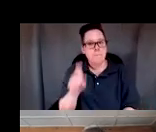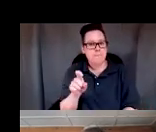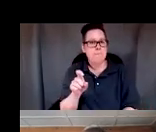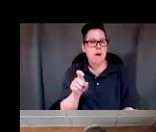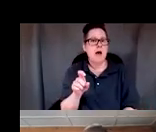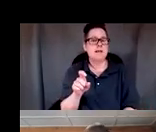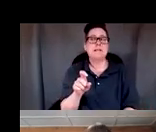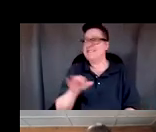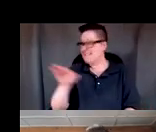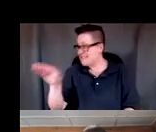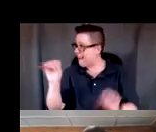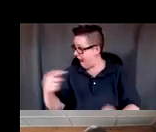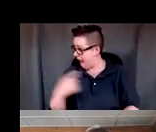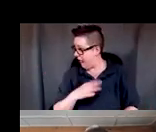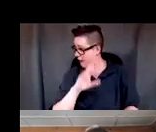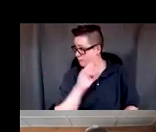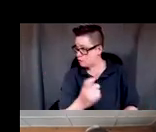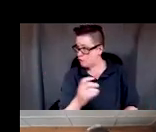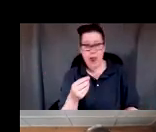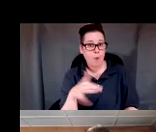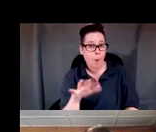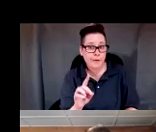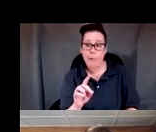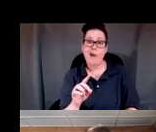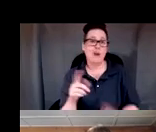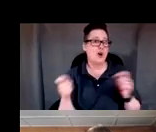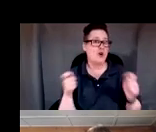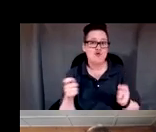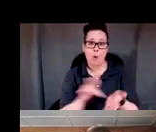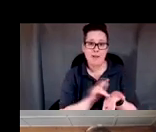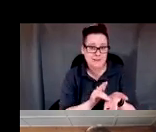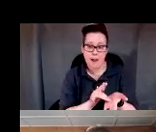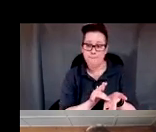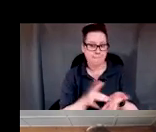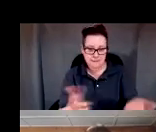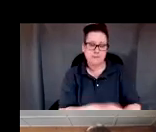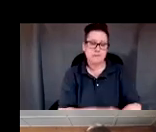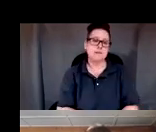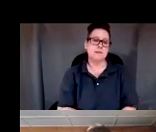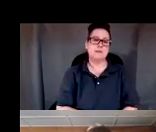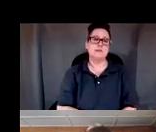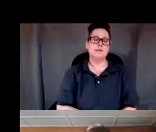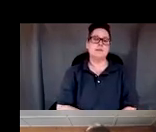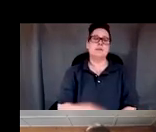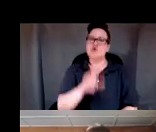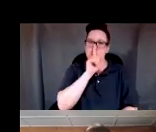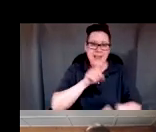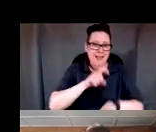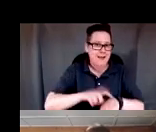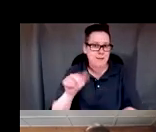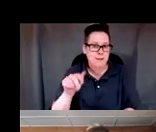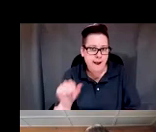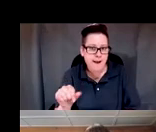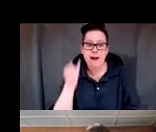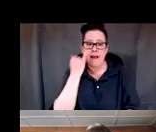before prescribing an opioid or any controlled substance, essentially. This is all kept, it's real-time data. So if somebody comes